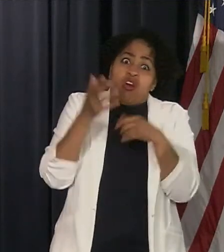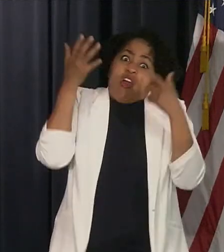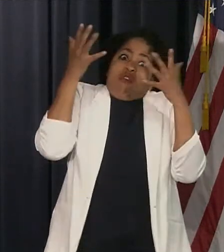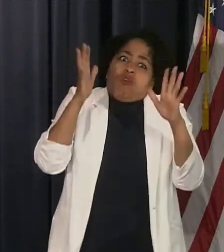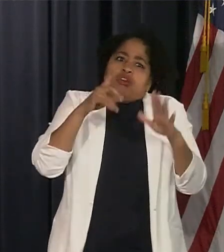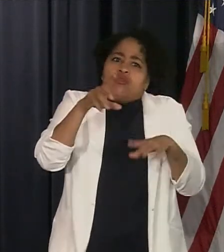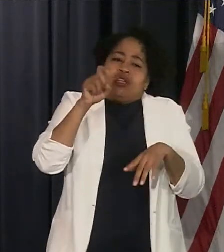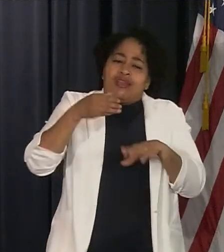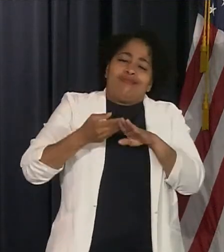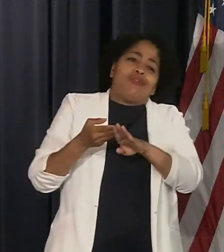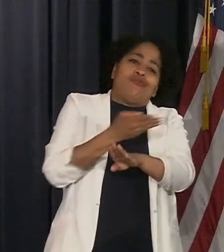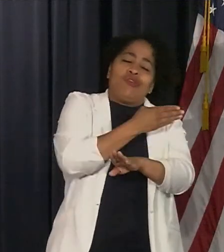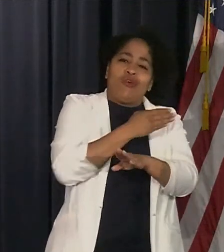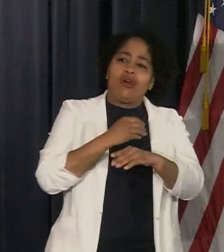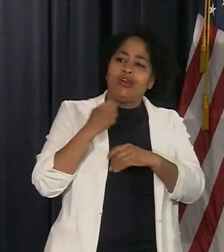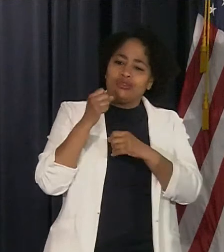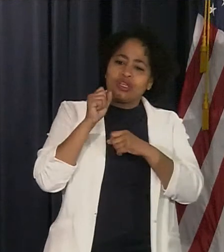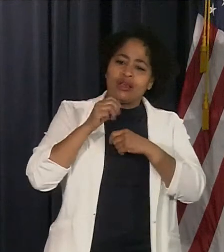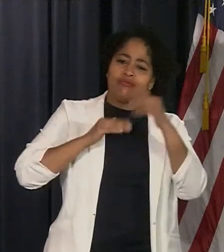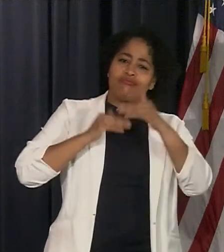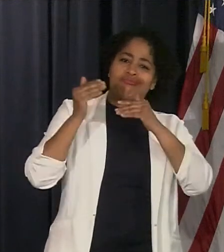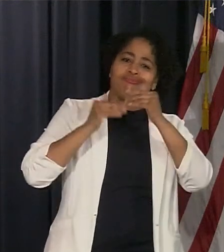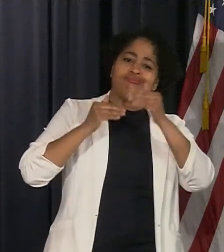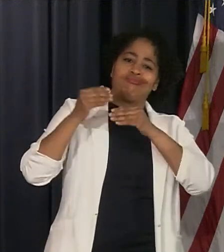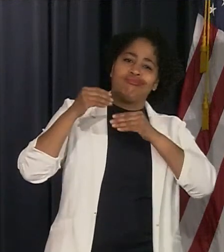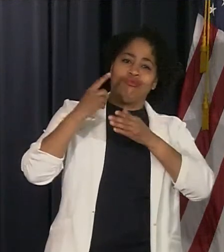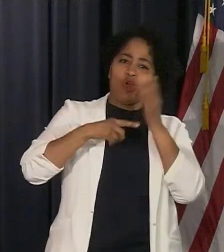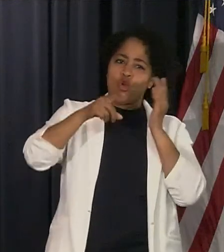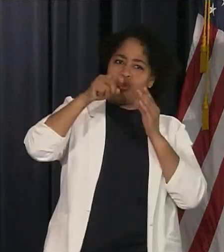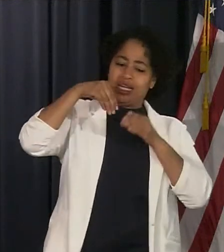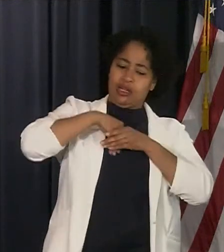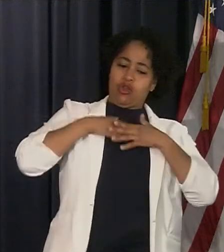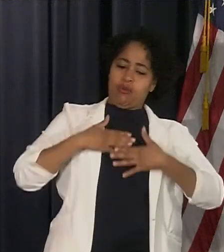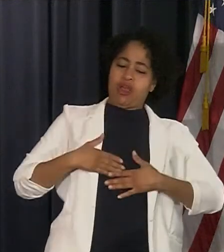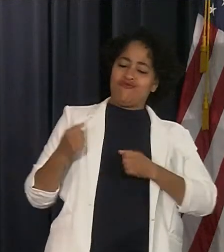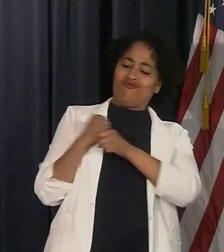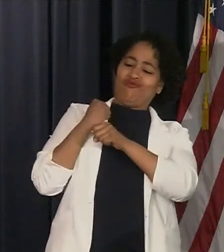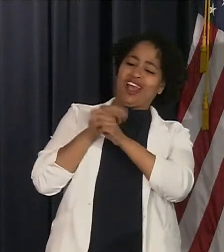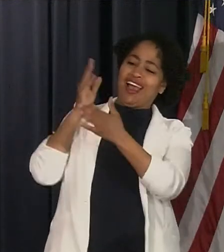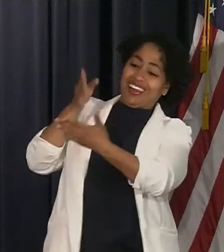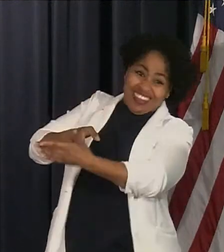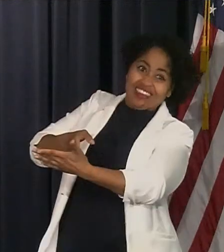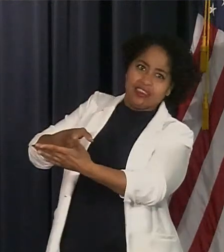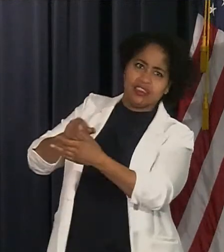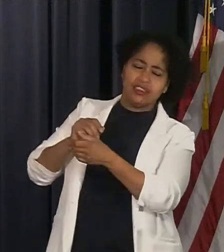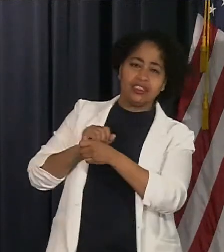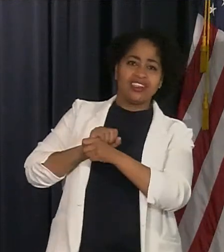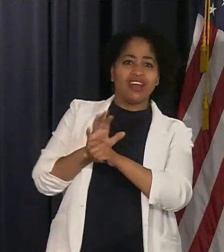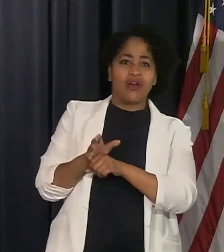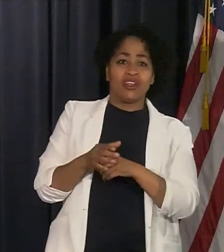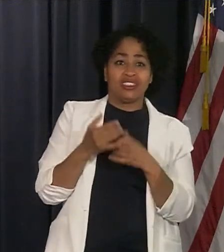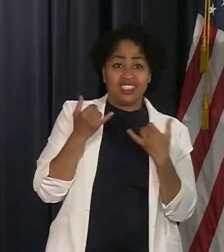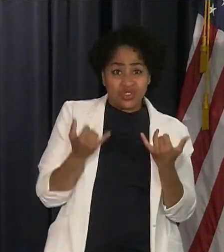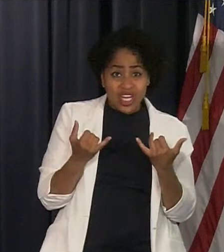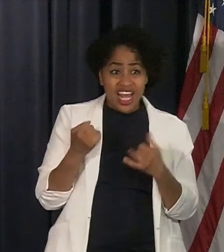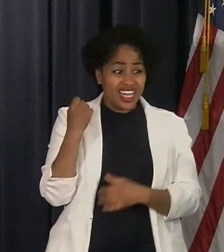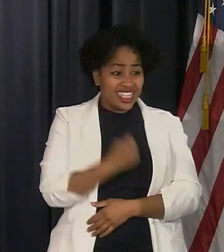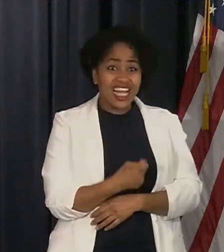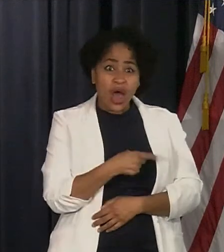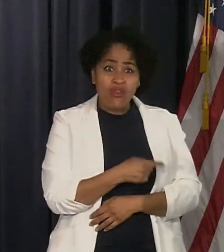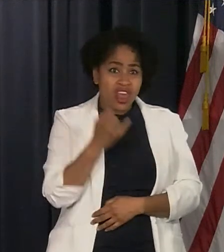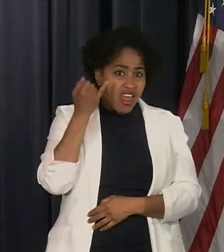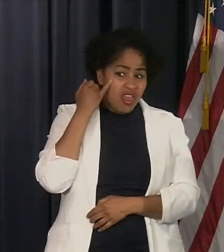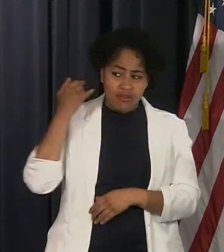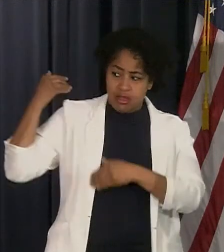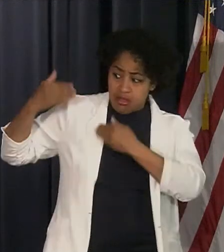the antibodies to stop the virus in the first place. This is the South today. If the past